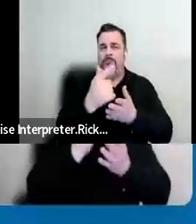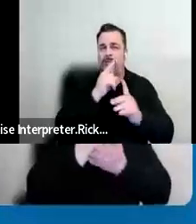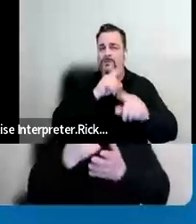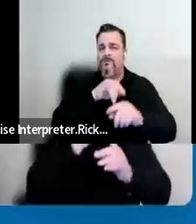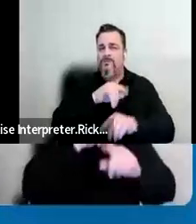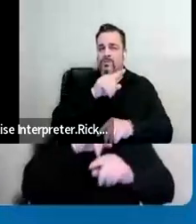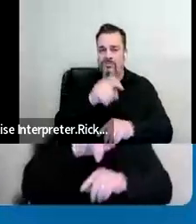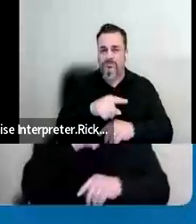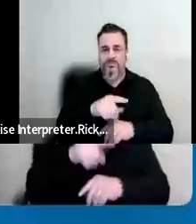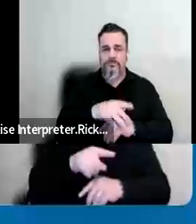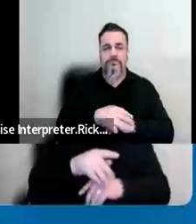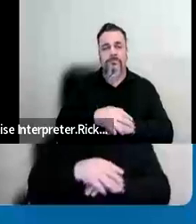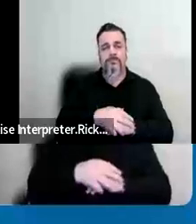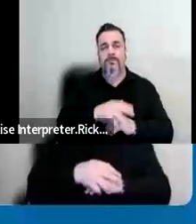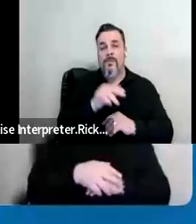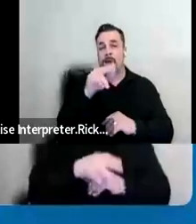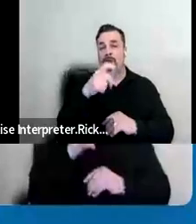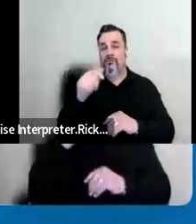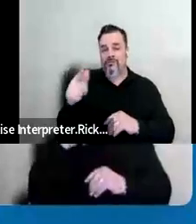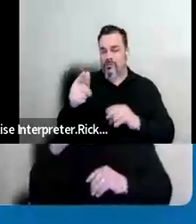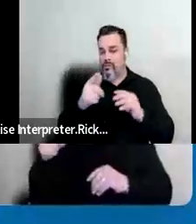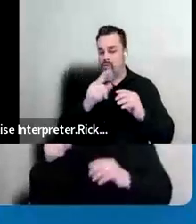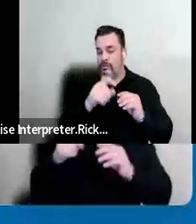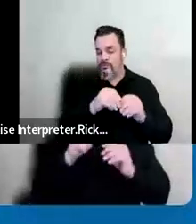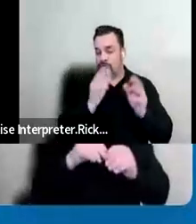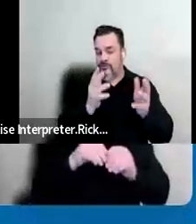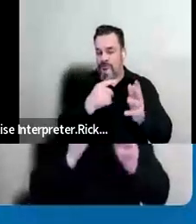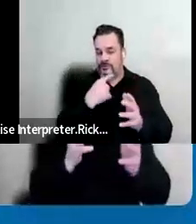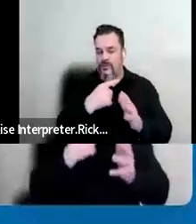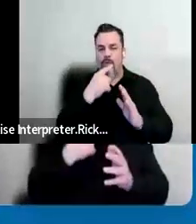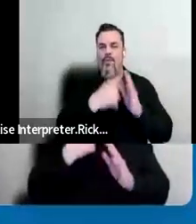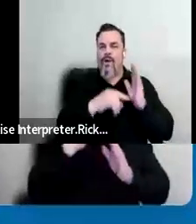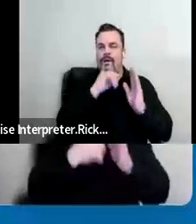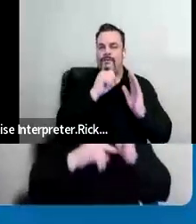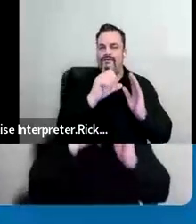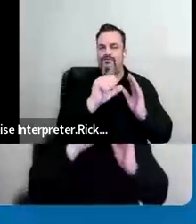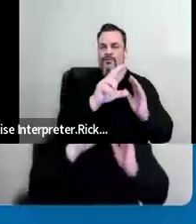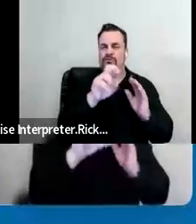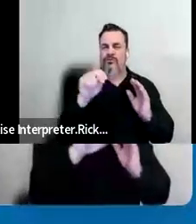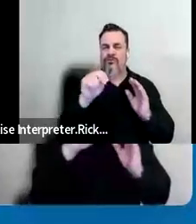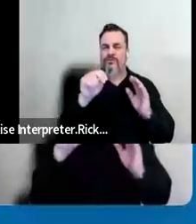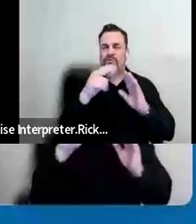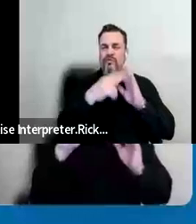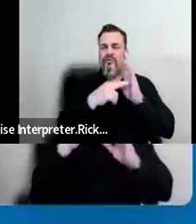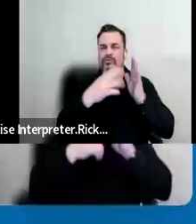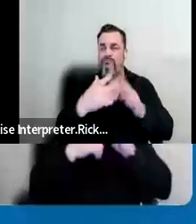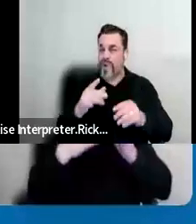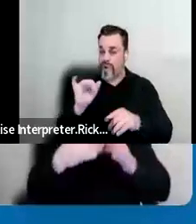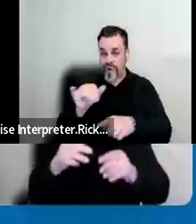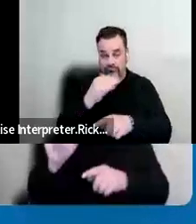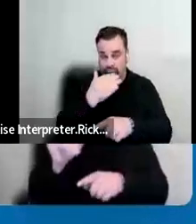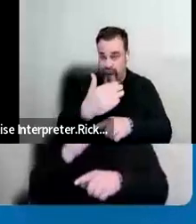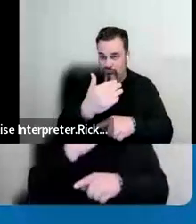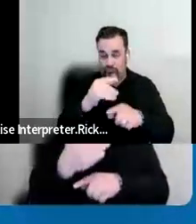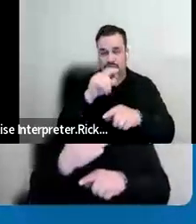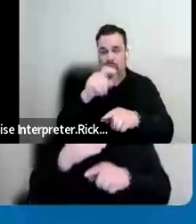questions. Angela's question in the chat says, what is a screen reader? That's a great question. A